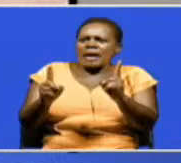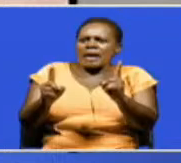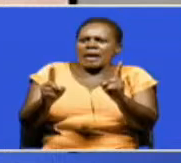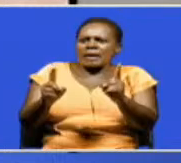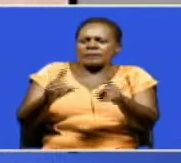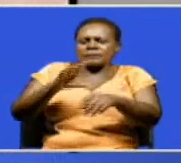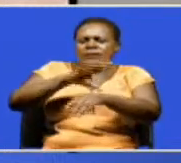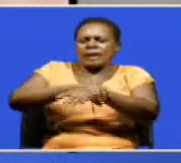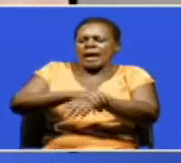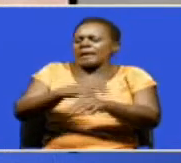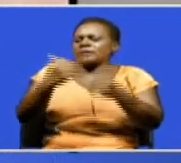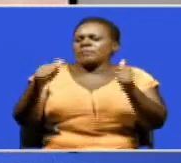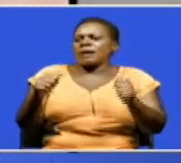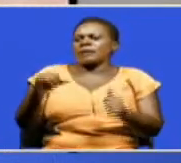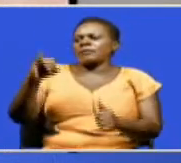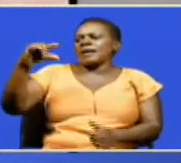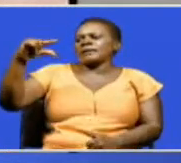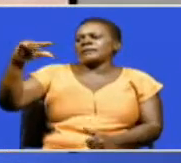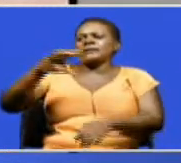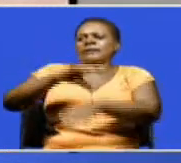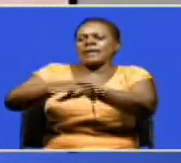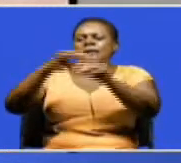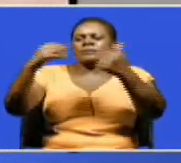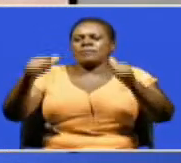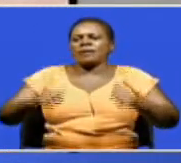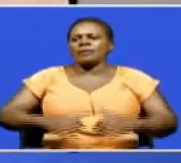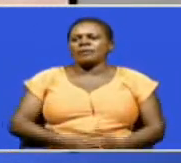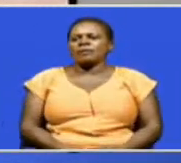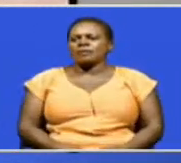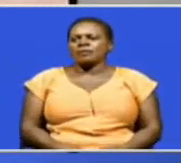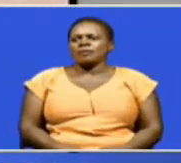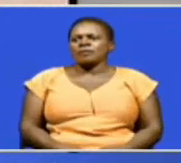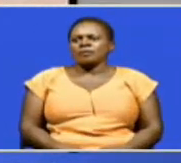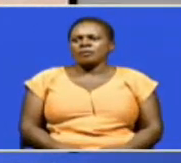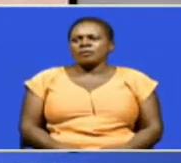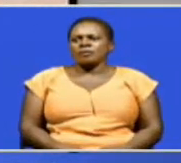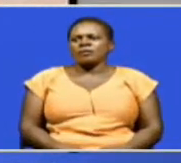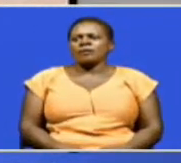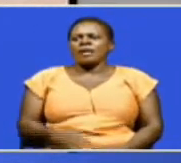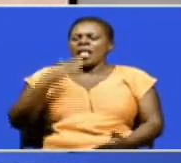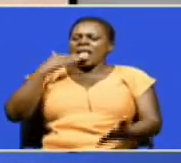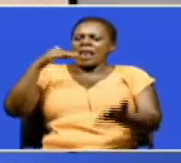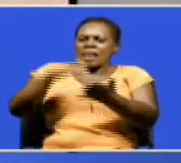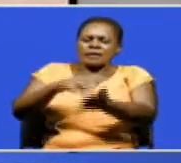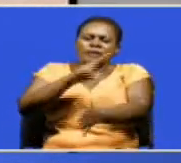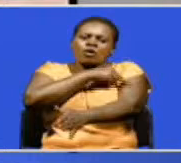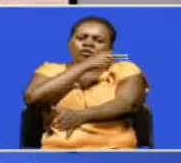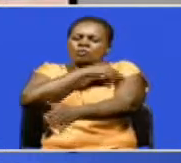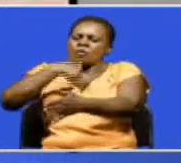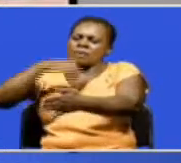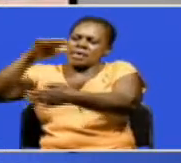reach the Inspector General. Letters attached to hospital letter, they